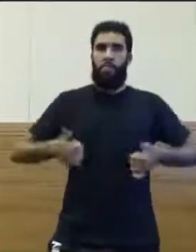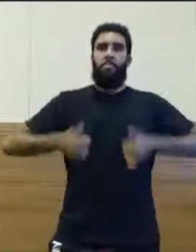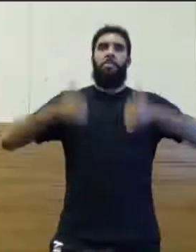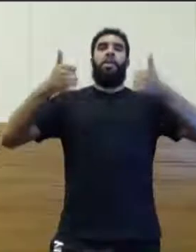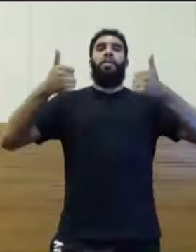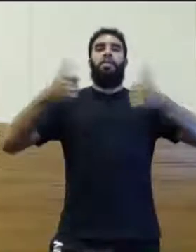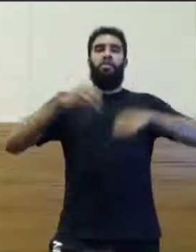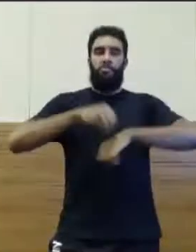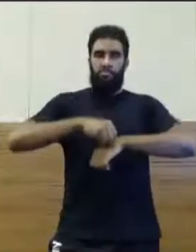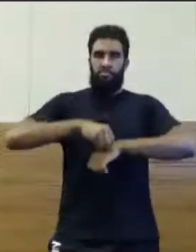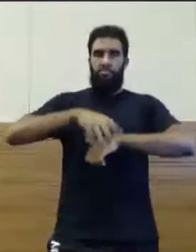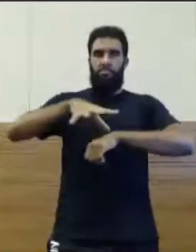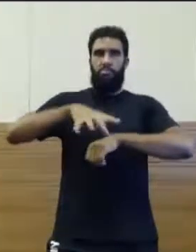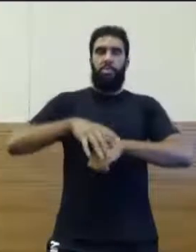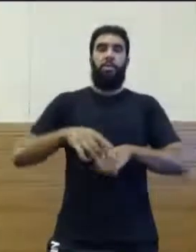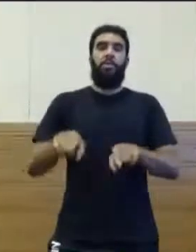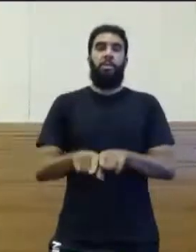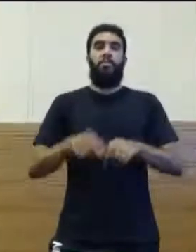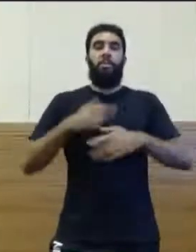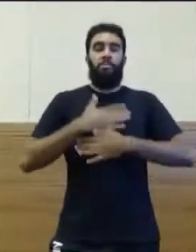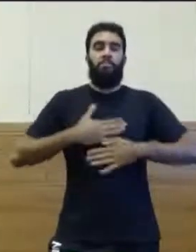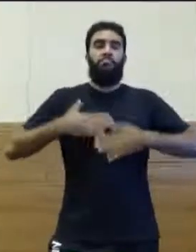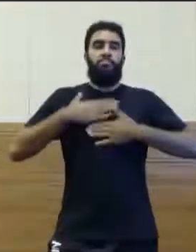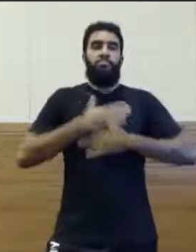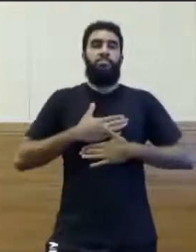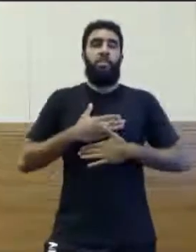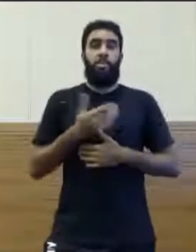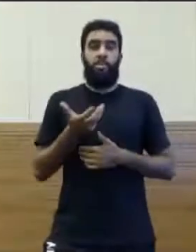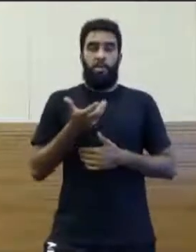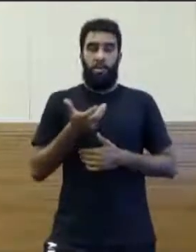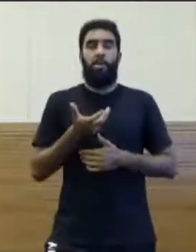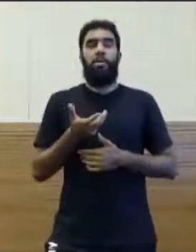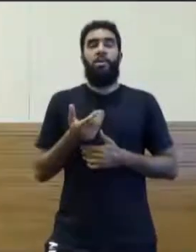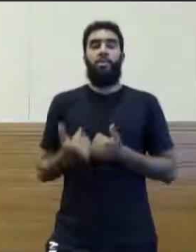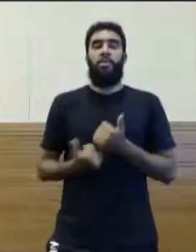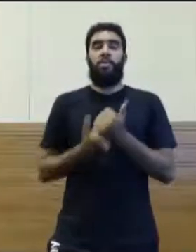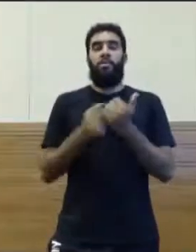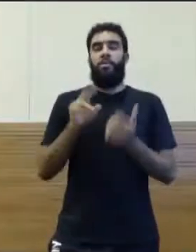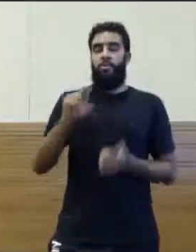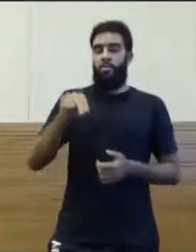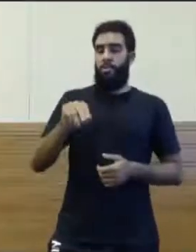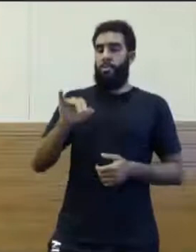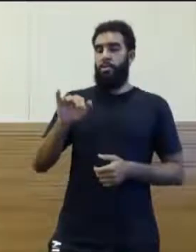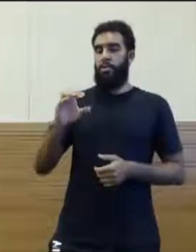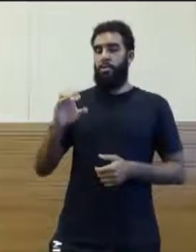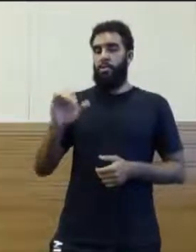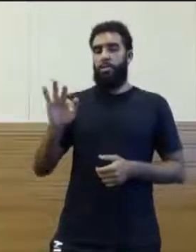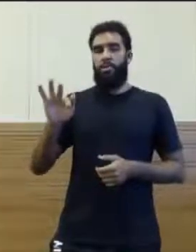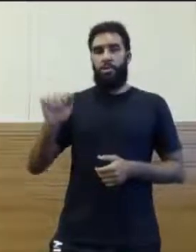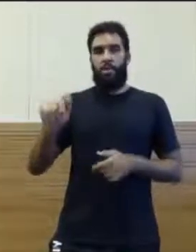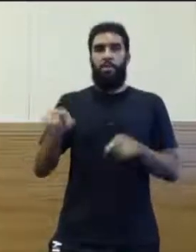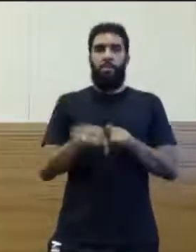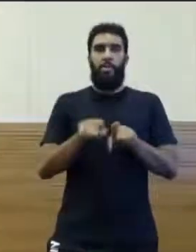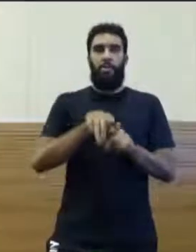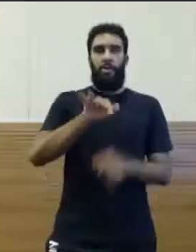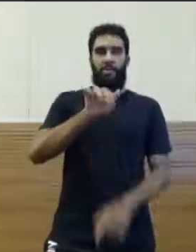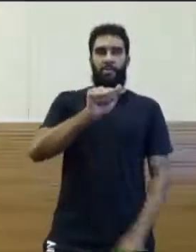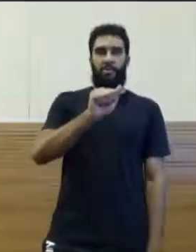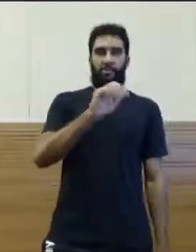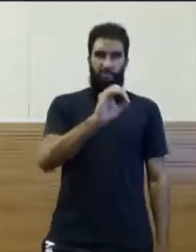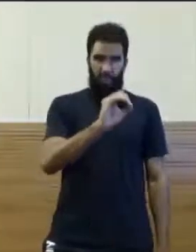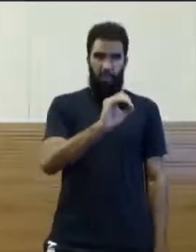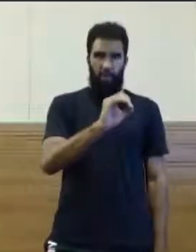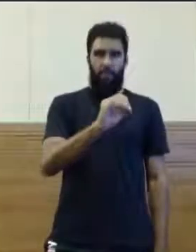a healthier, shared, that is pleasurable. We counted with the help of UNICEF and